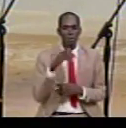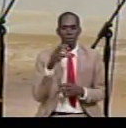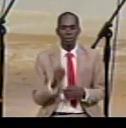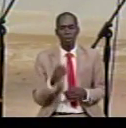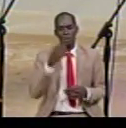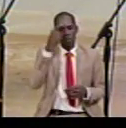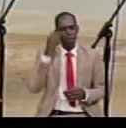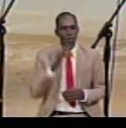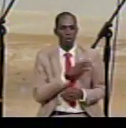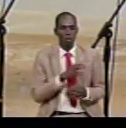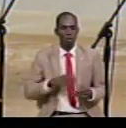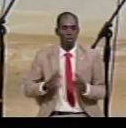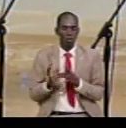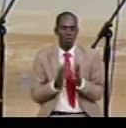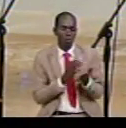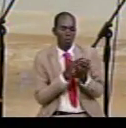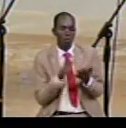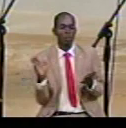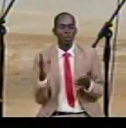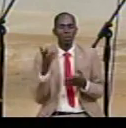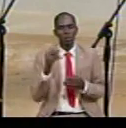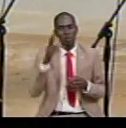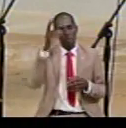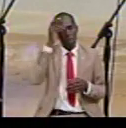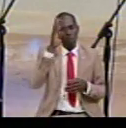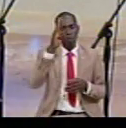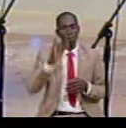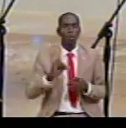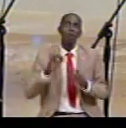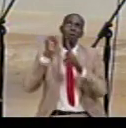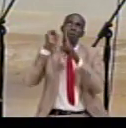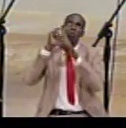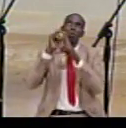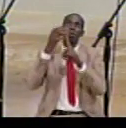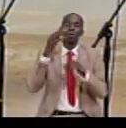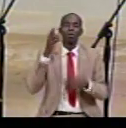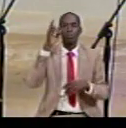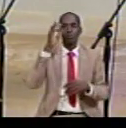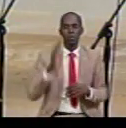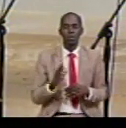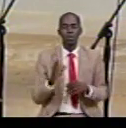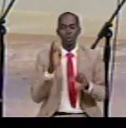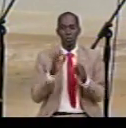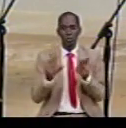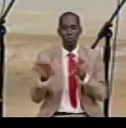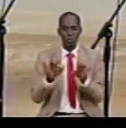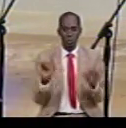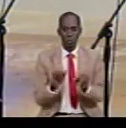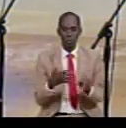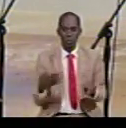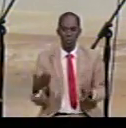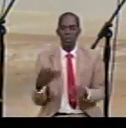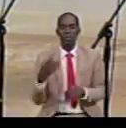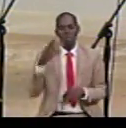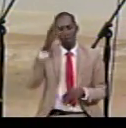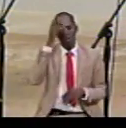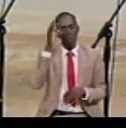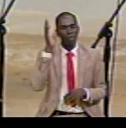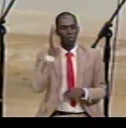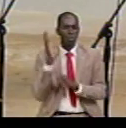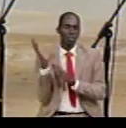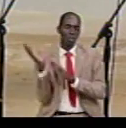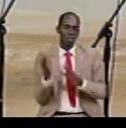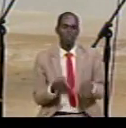by the word, he left him alone. And if you resist Satan by the word, he will leave you alone. You see, God wants all his